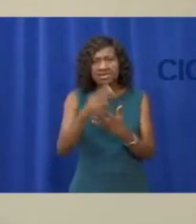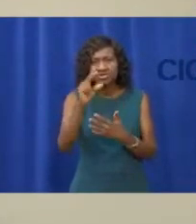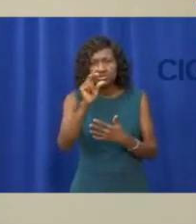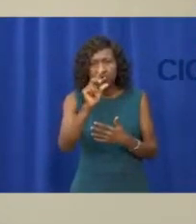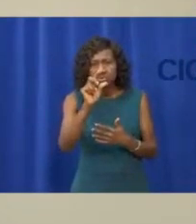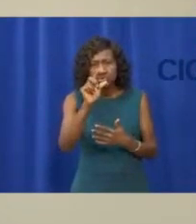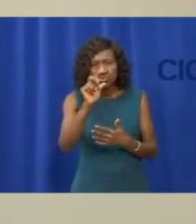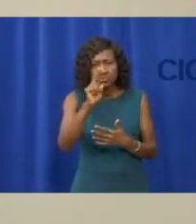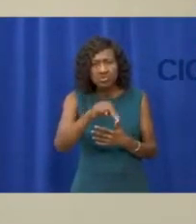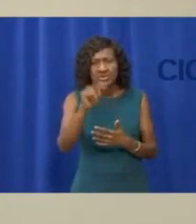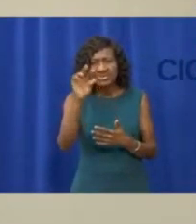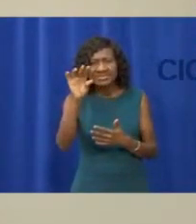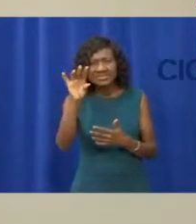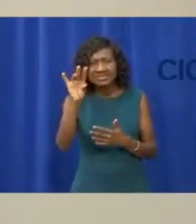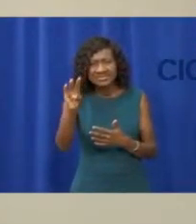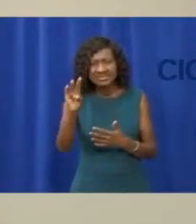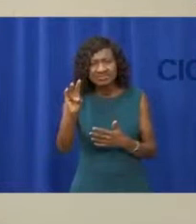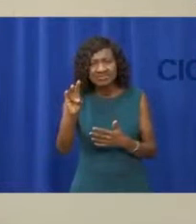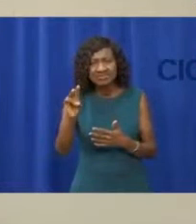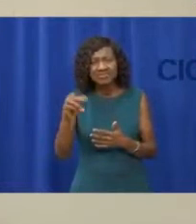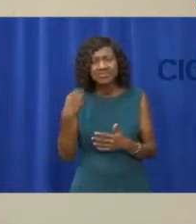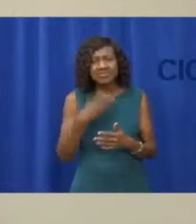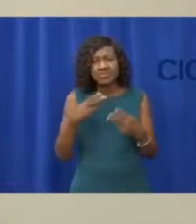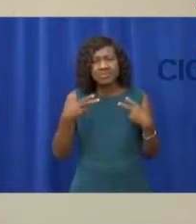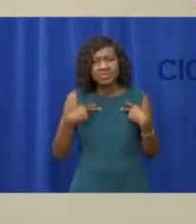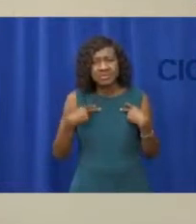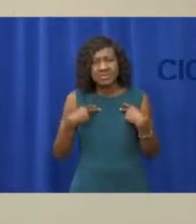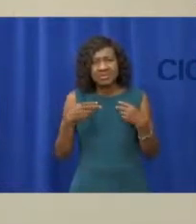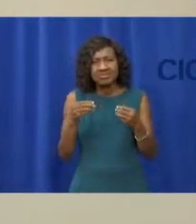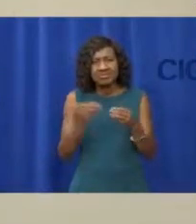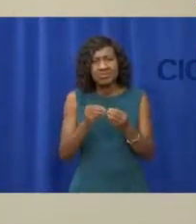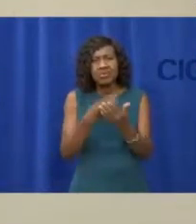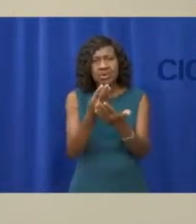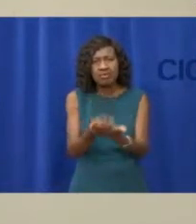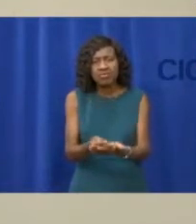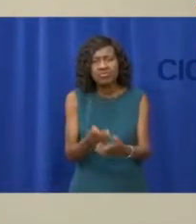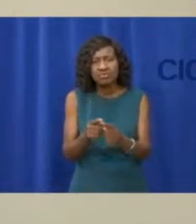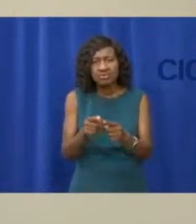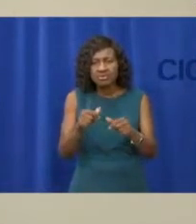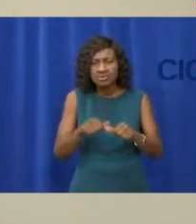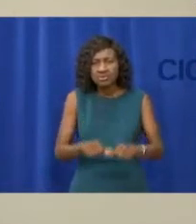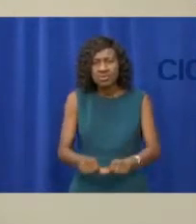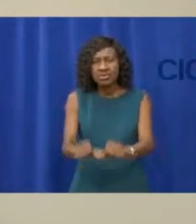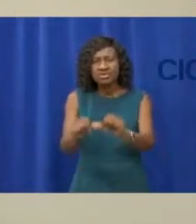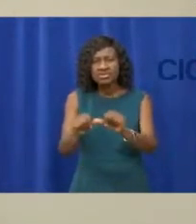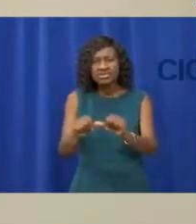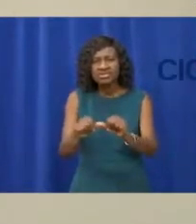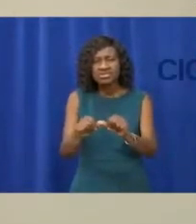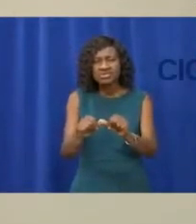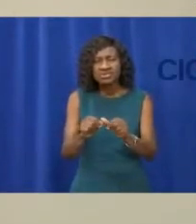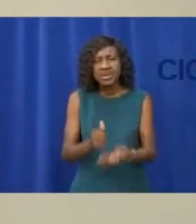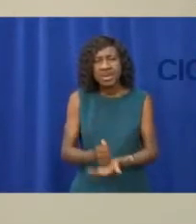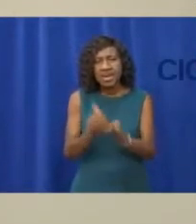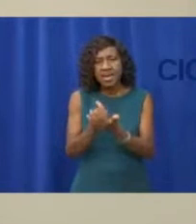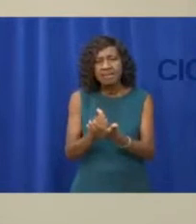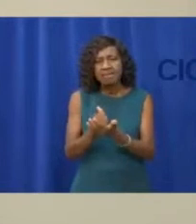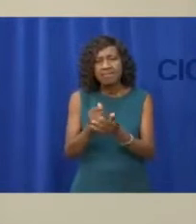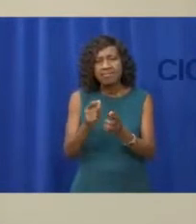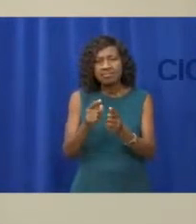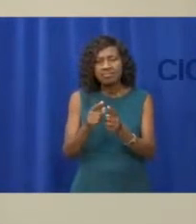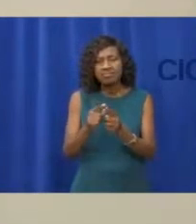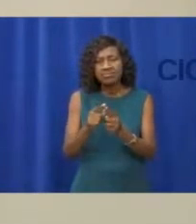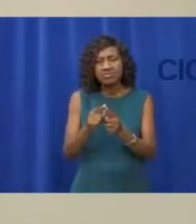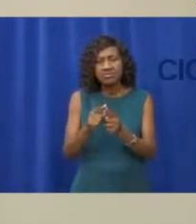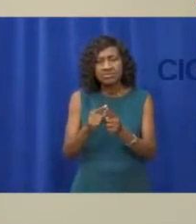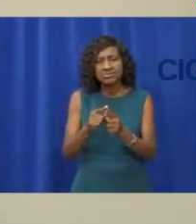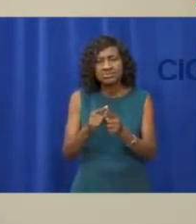have extended approval for continuing assistance to all existing and known NAU